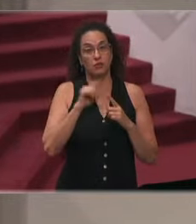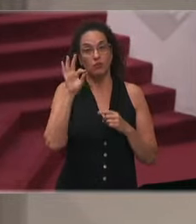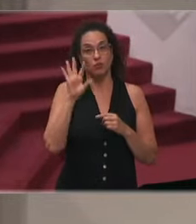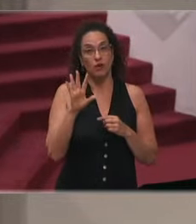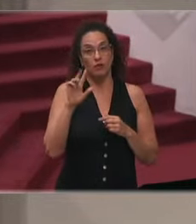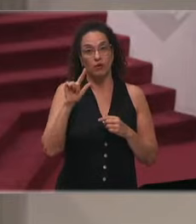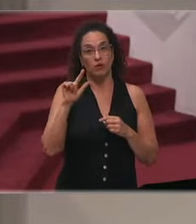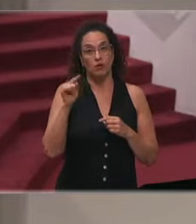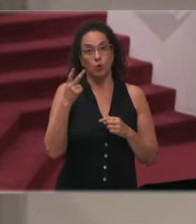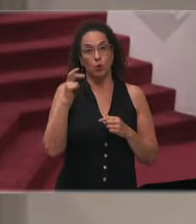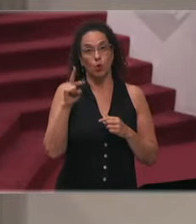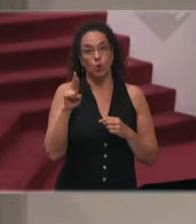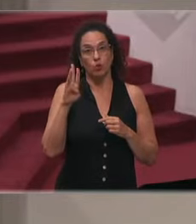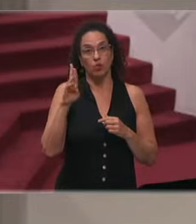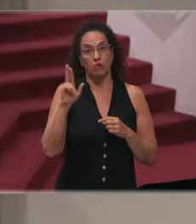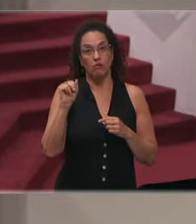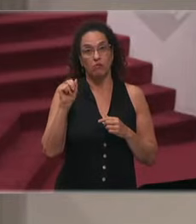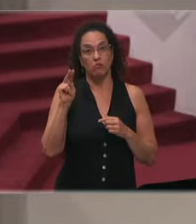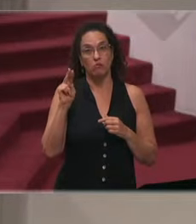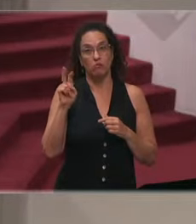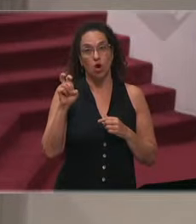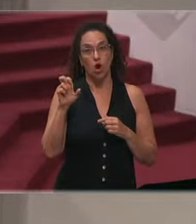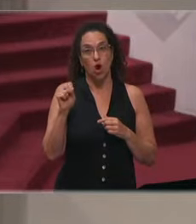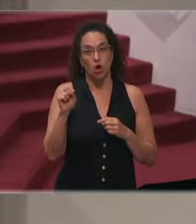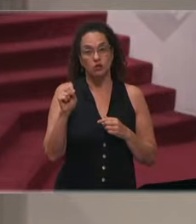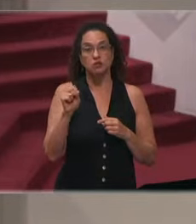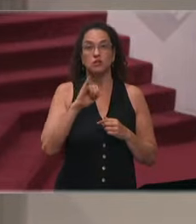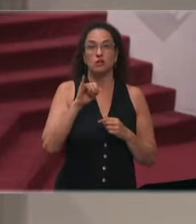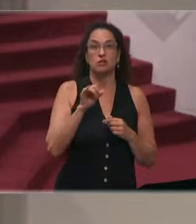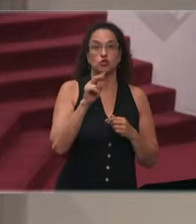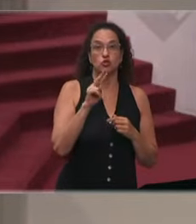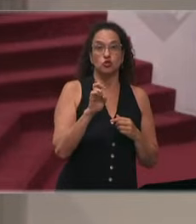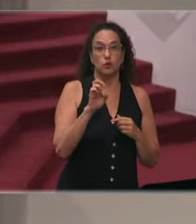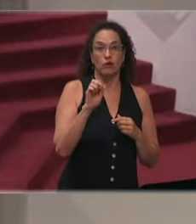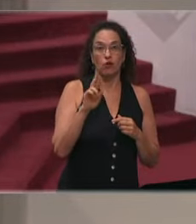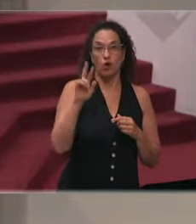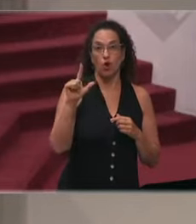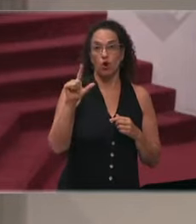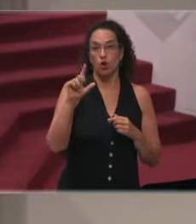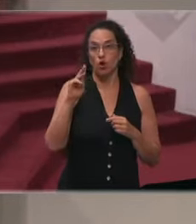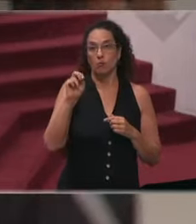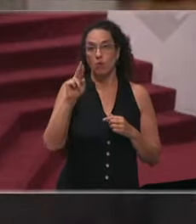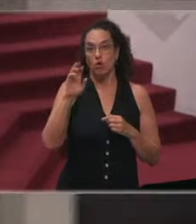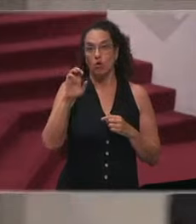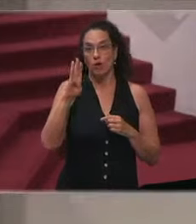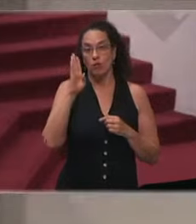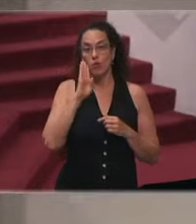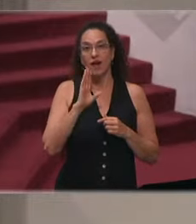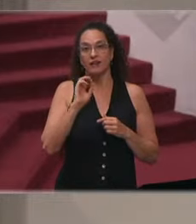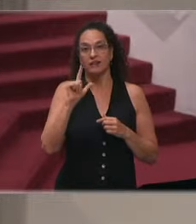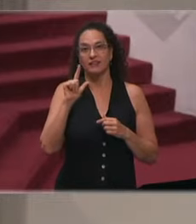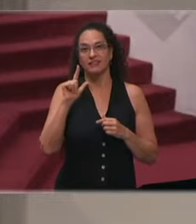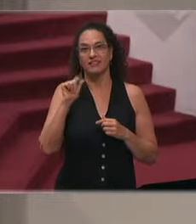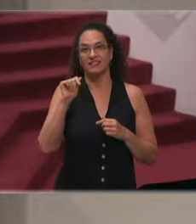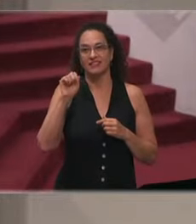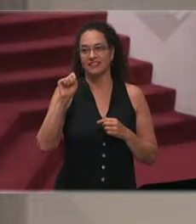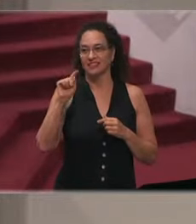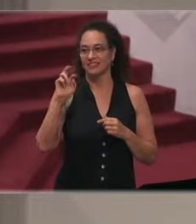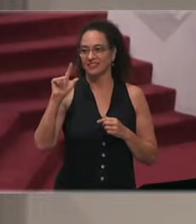Barnes. Soloists for today's presentations are Joanne Earle, Marie Brown, and Nostalgia Little Killer